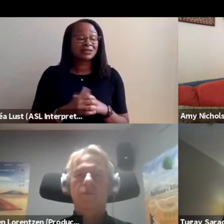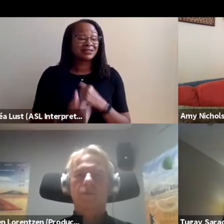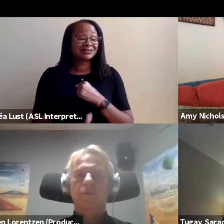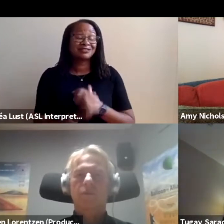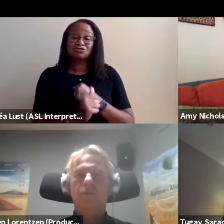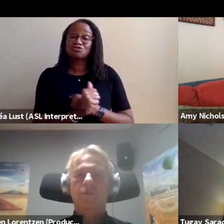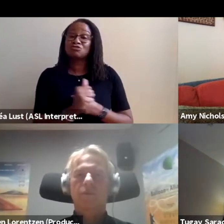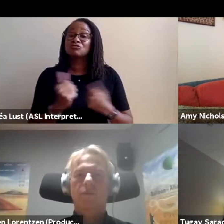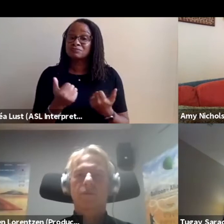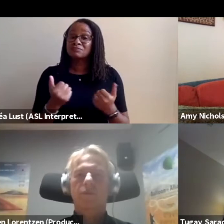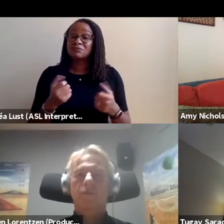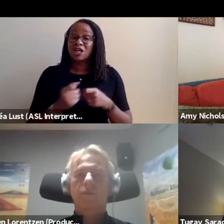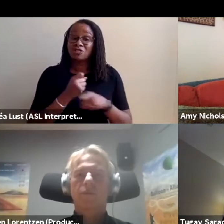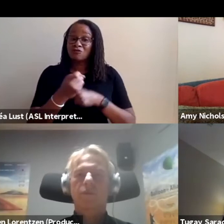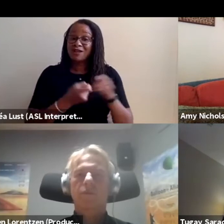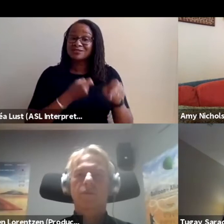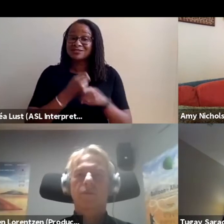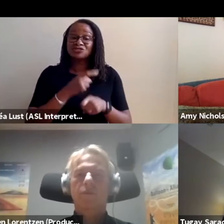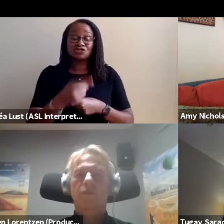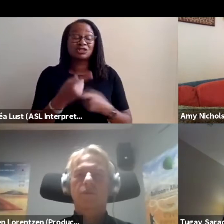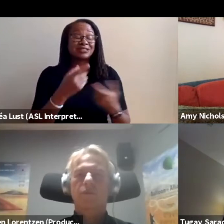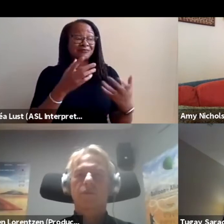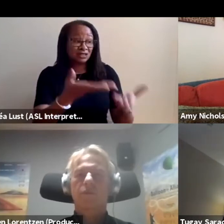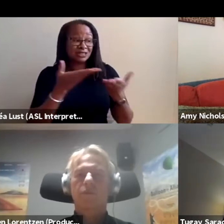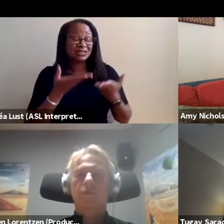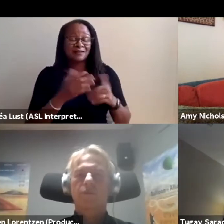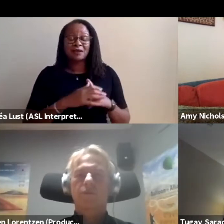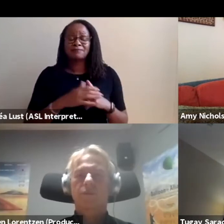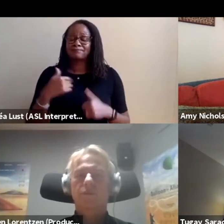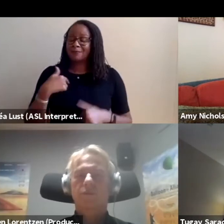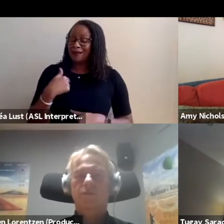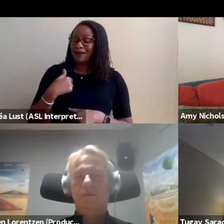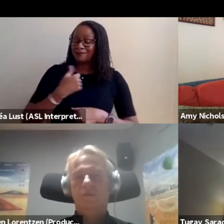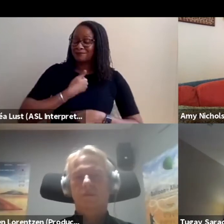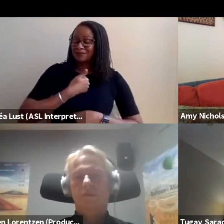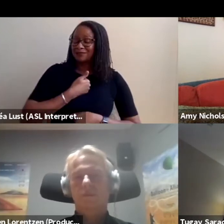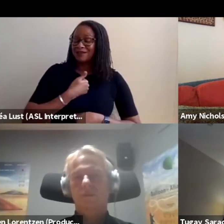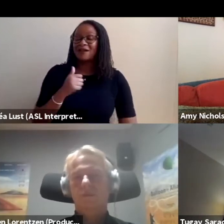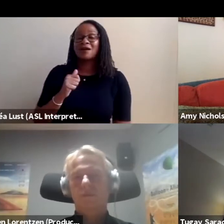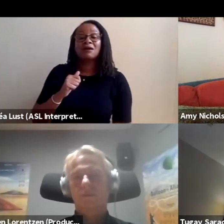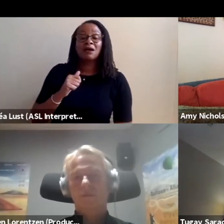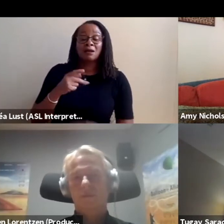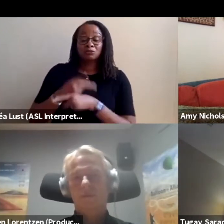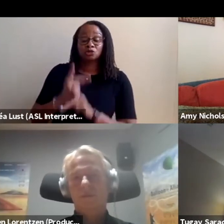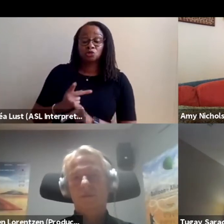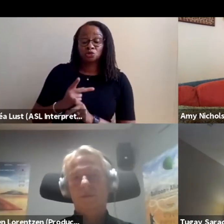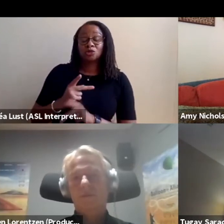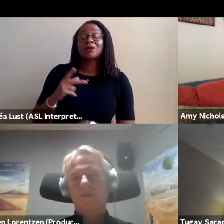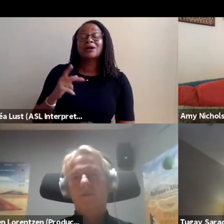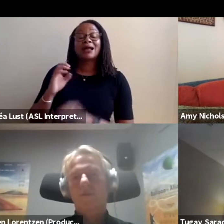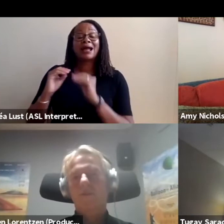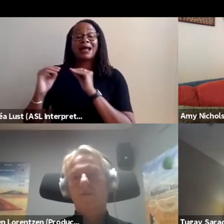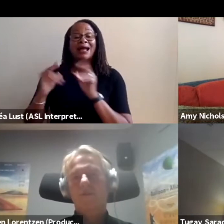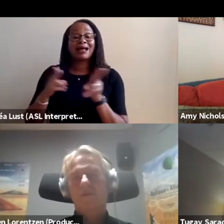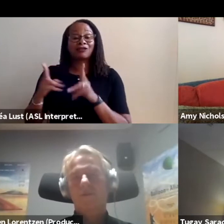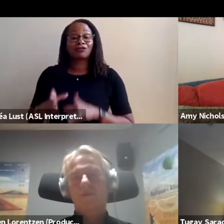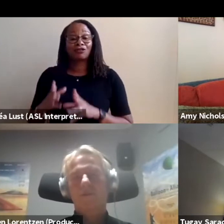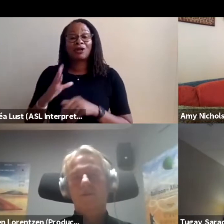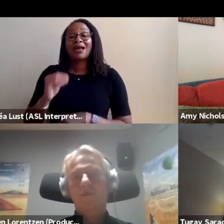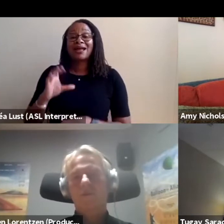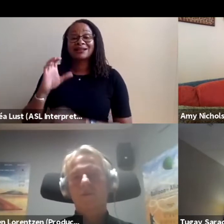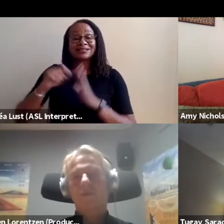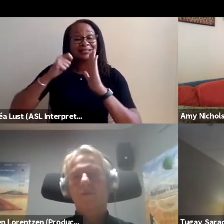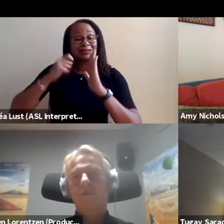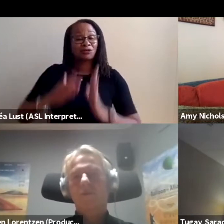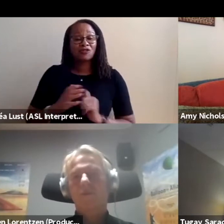receiving. So we have been discussing a lot, my producer and my cinematographer and editor, but it is like, it is